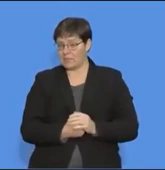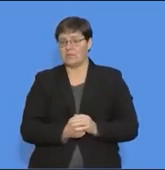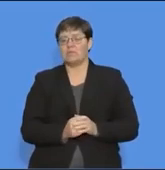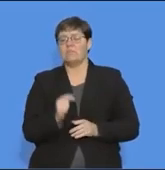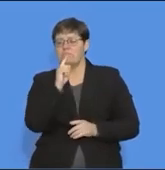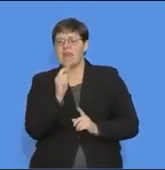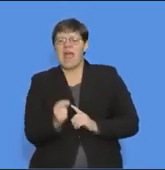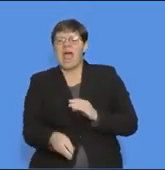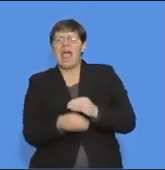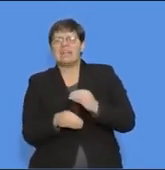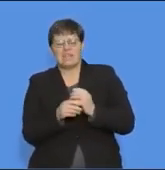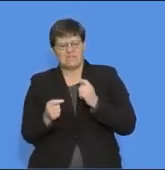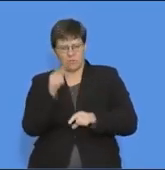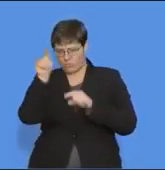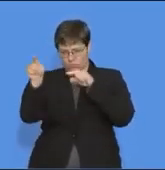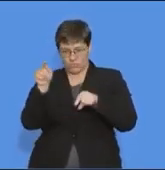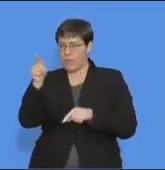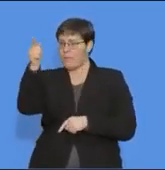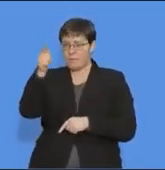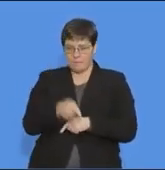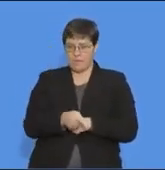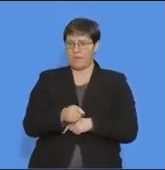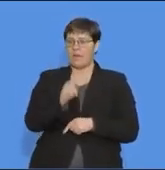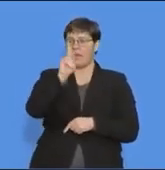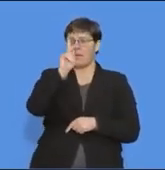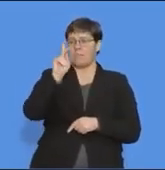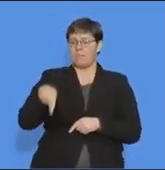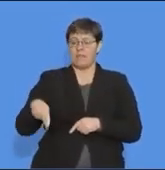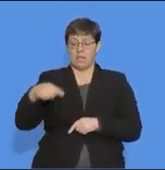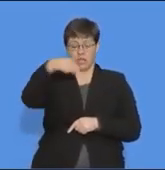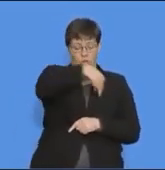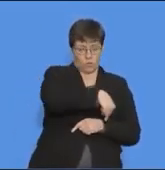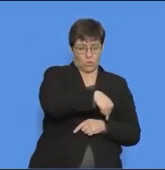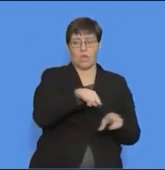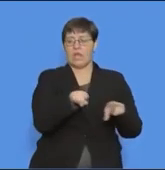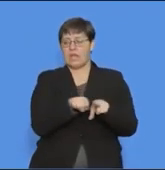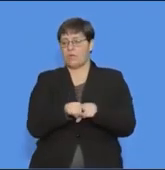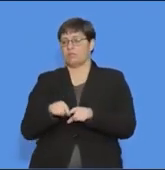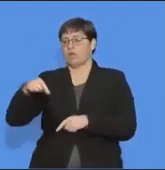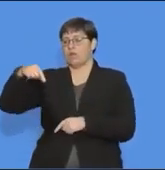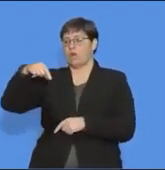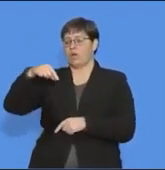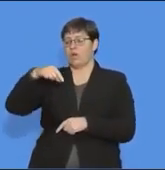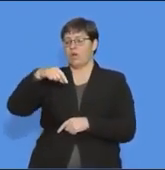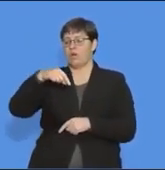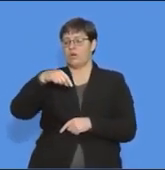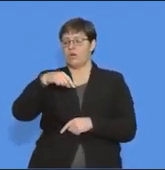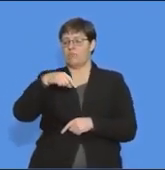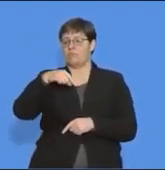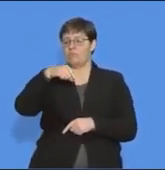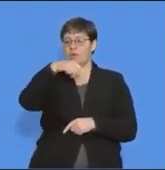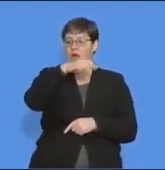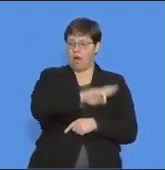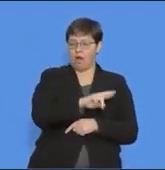to add a few things here, right? That PQ will be equals to PR because they are tangents from the